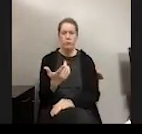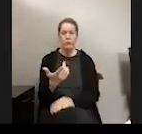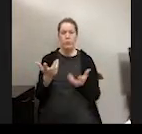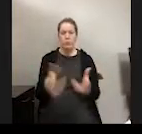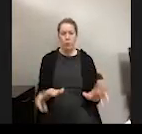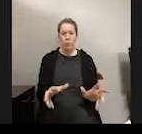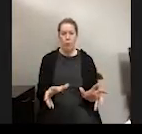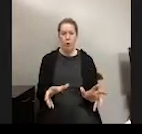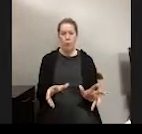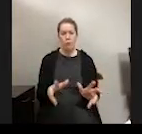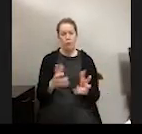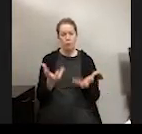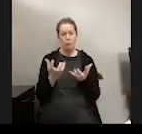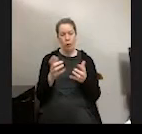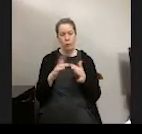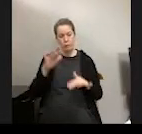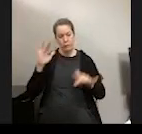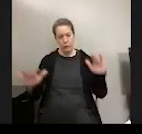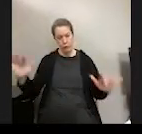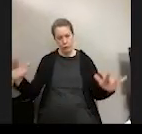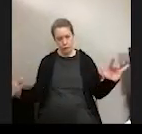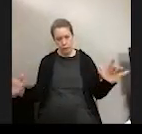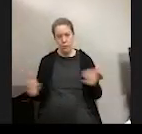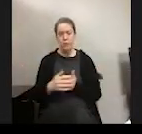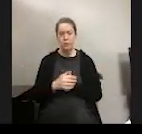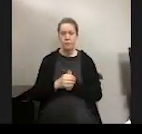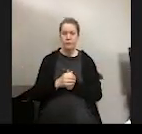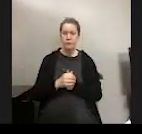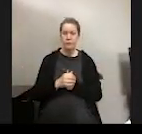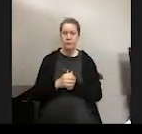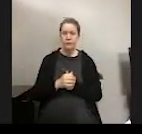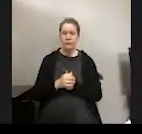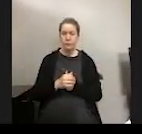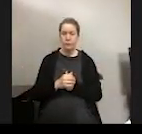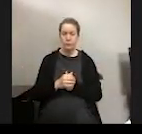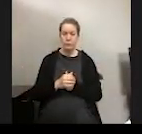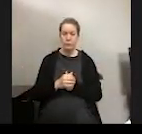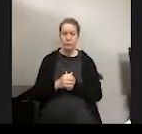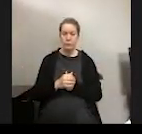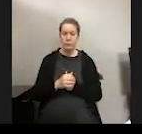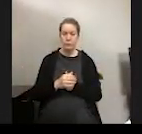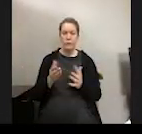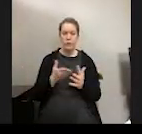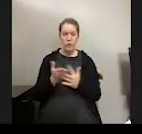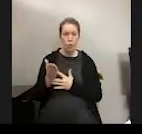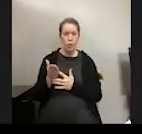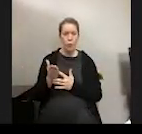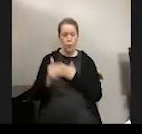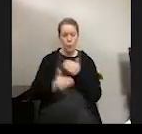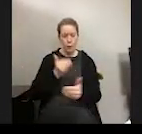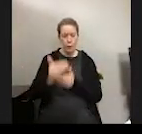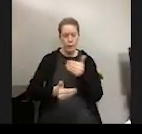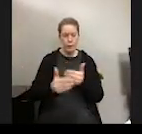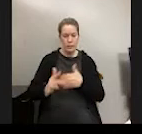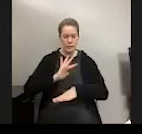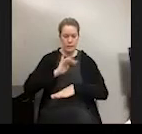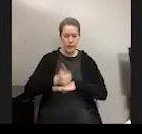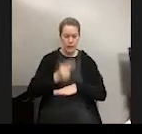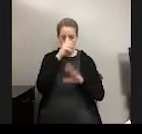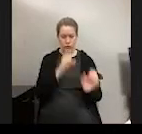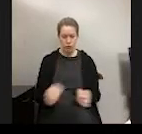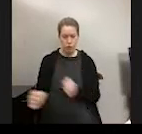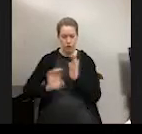One of the things that we hear a lot from people and that we heard throughout the process of putting the strategy together was that there isn't enough public